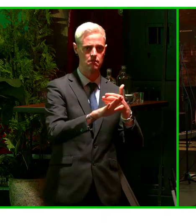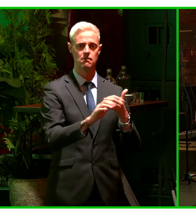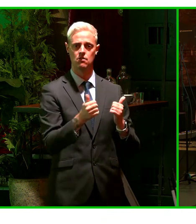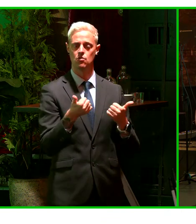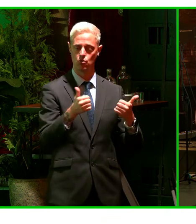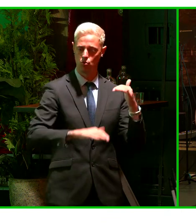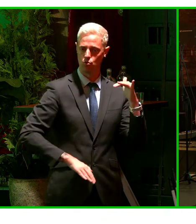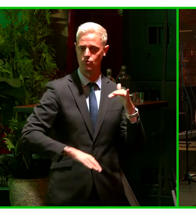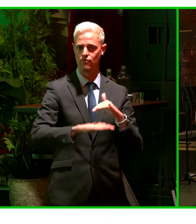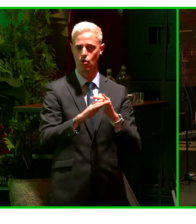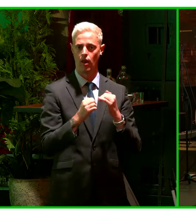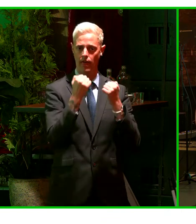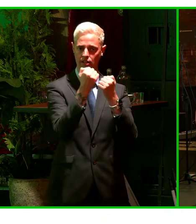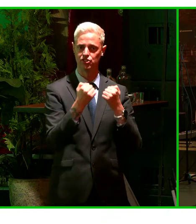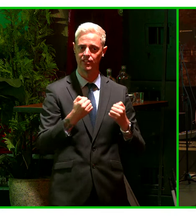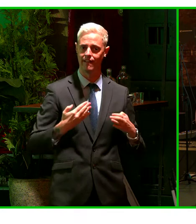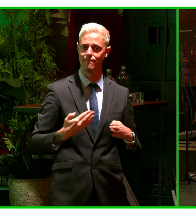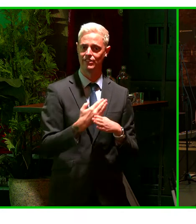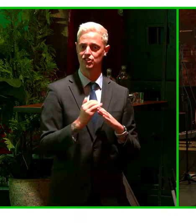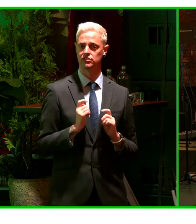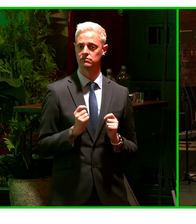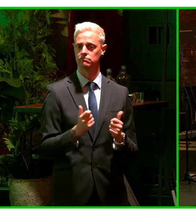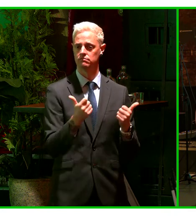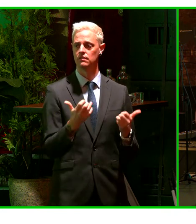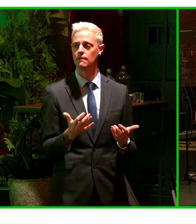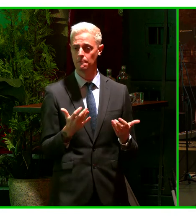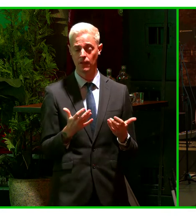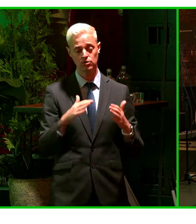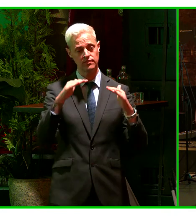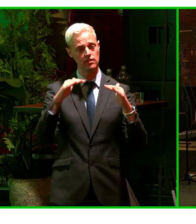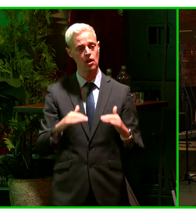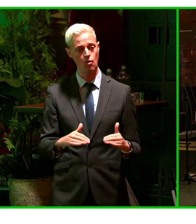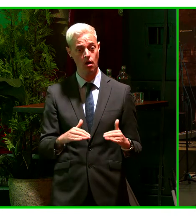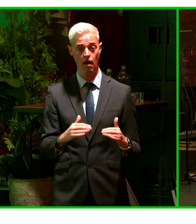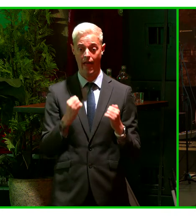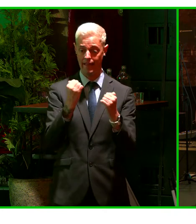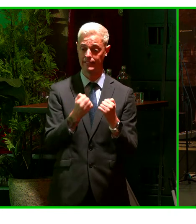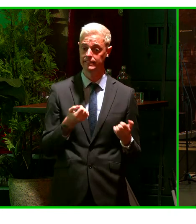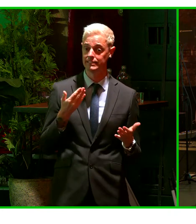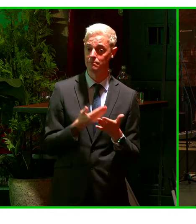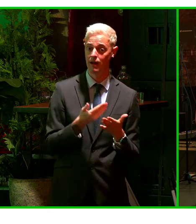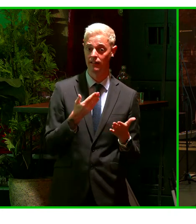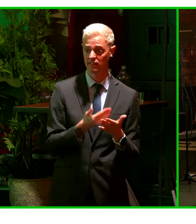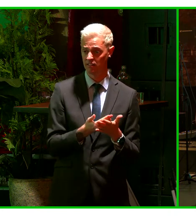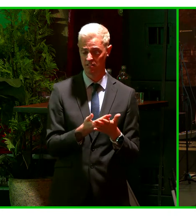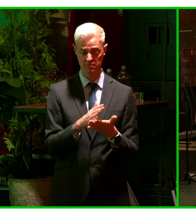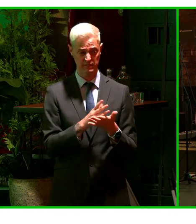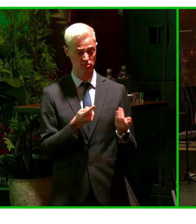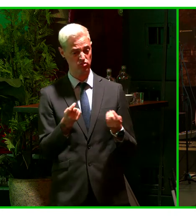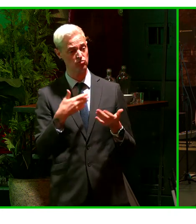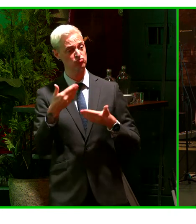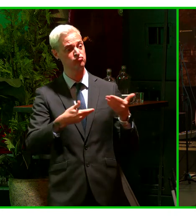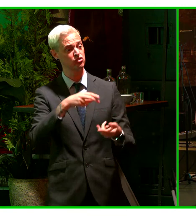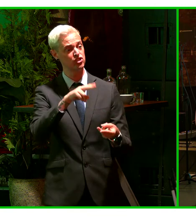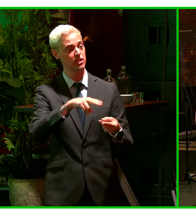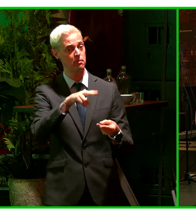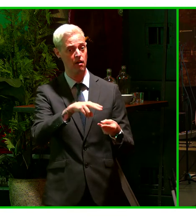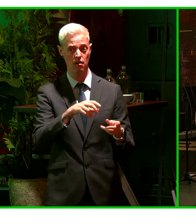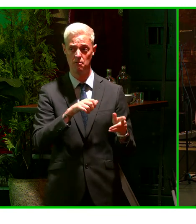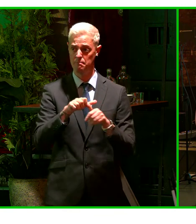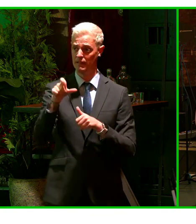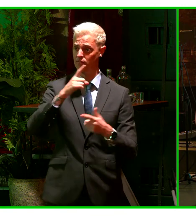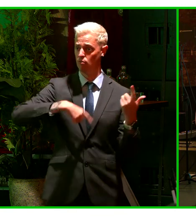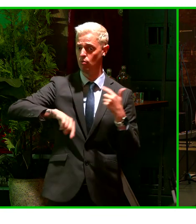as energy efficient as they can be, because clearly the lower the energy demand, the cheaper it is to run, and the better it is for